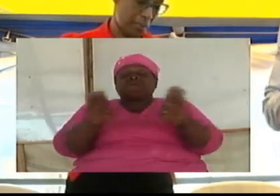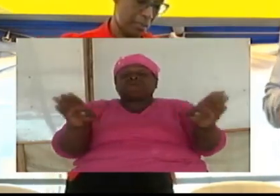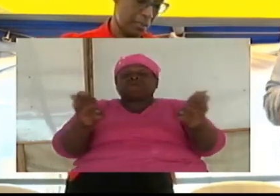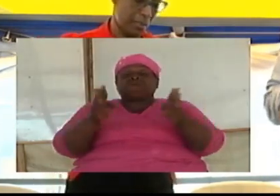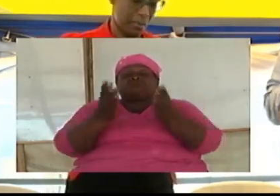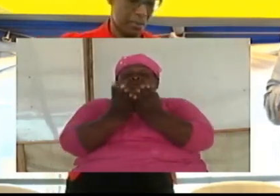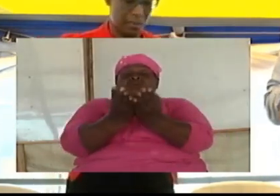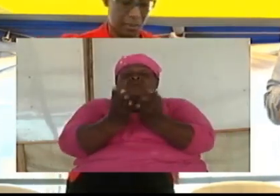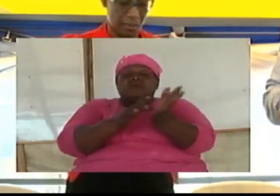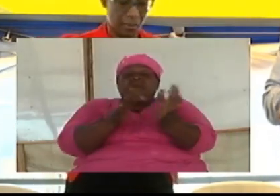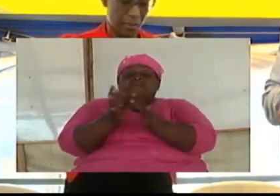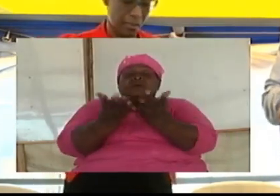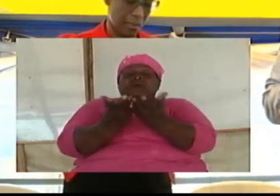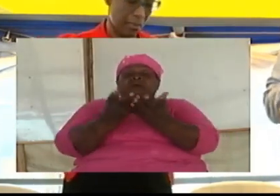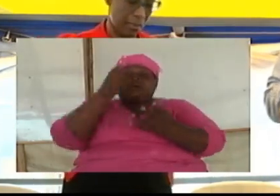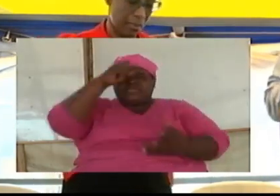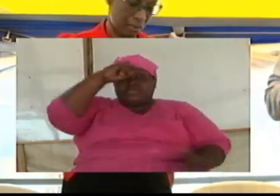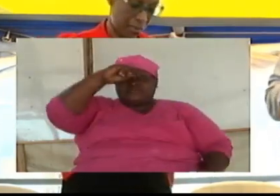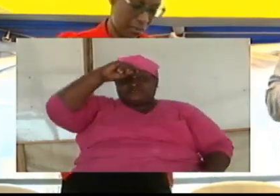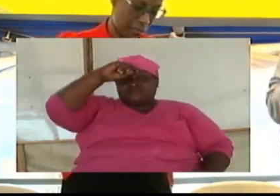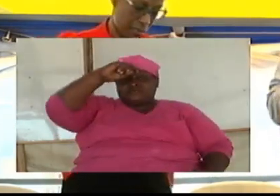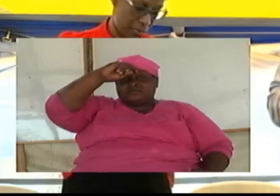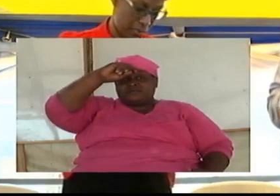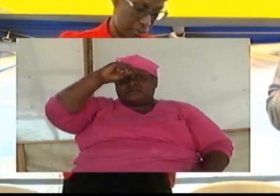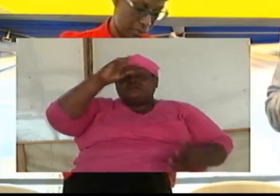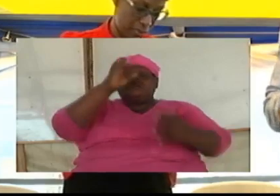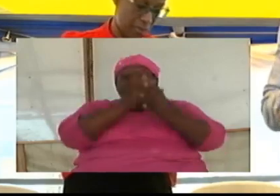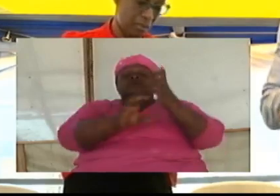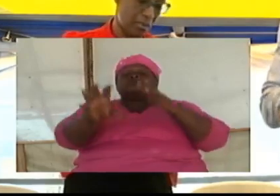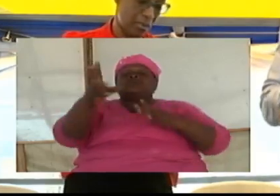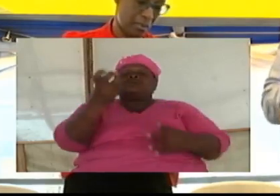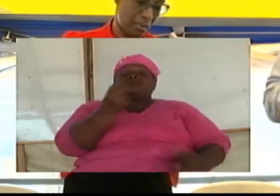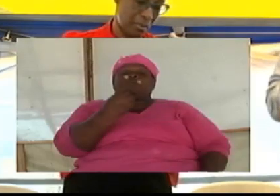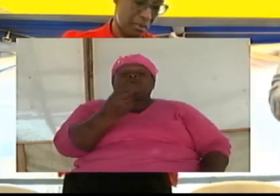going to be reading just a few verses, Exodus chapter 12.